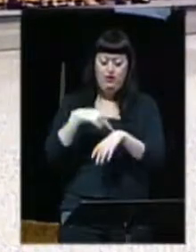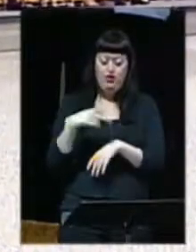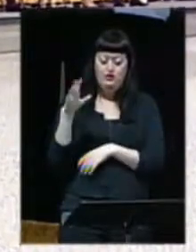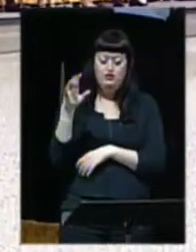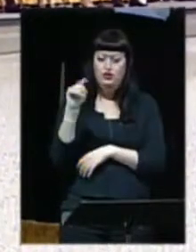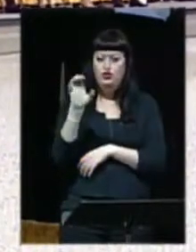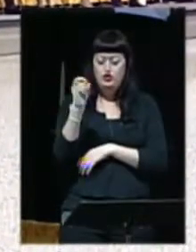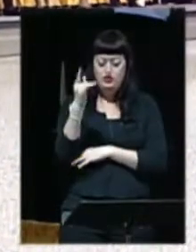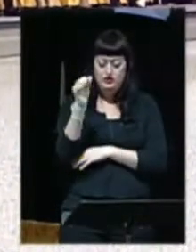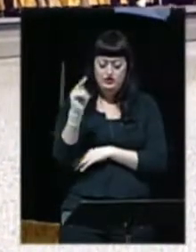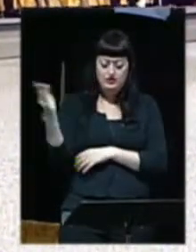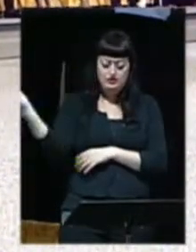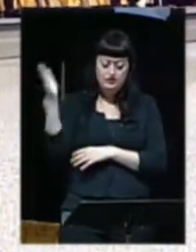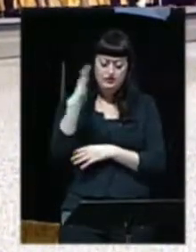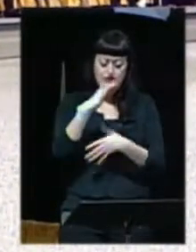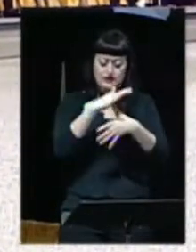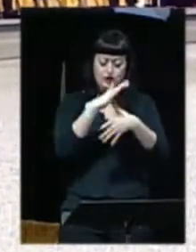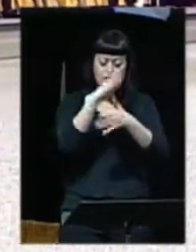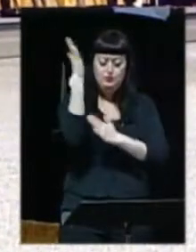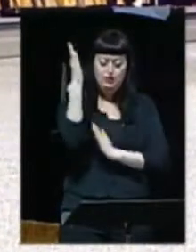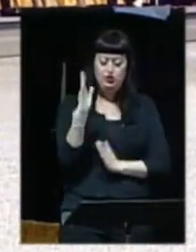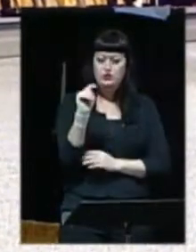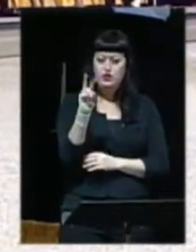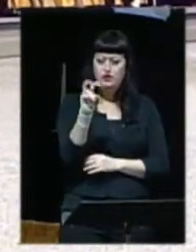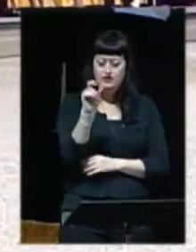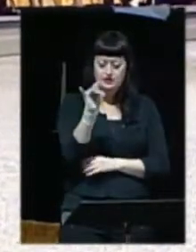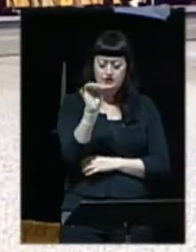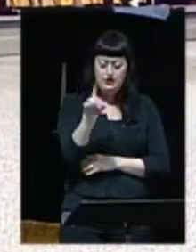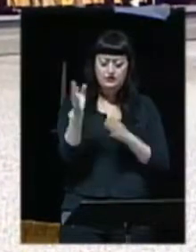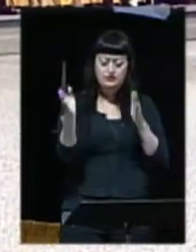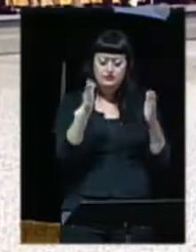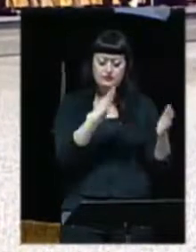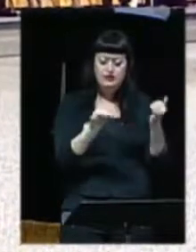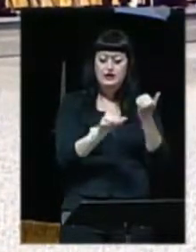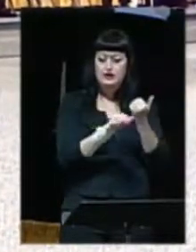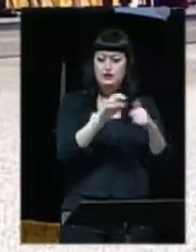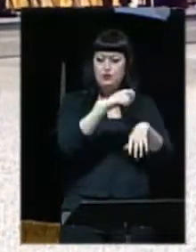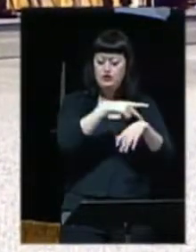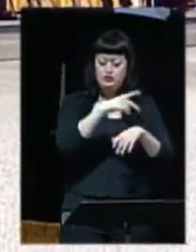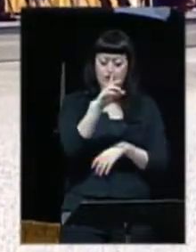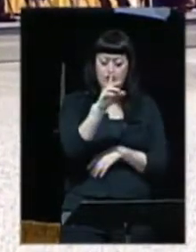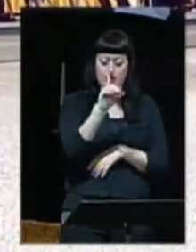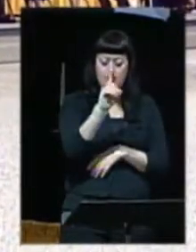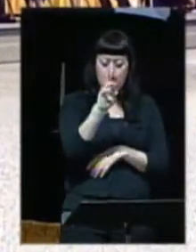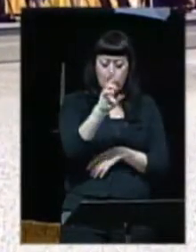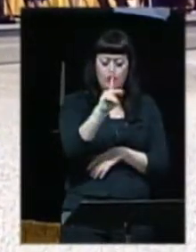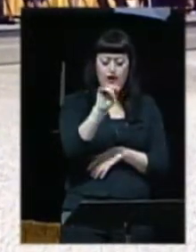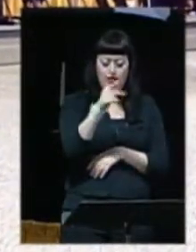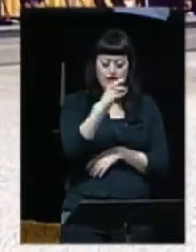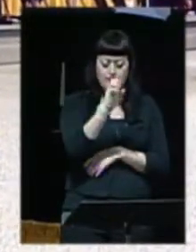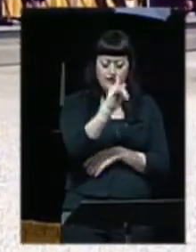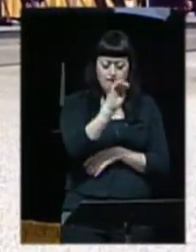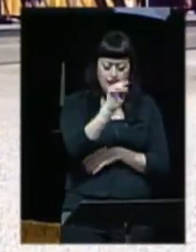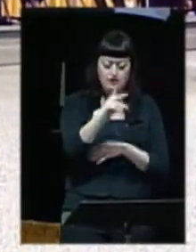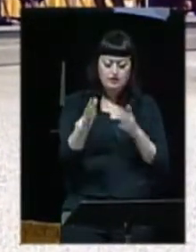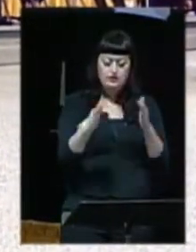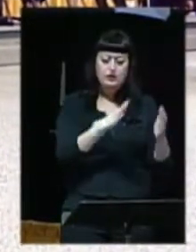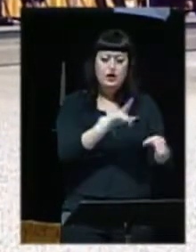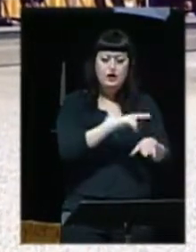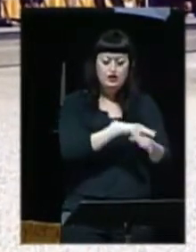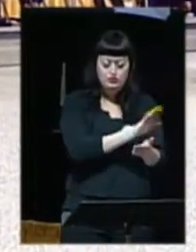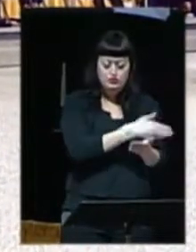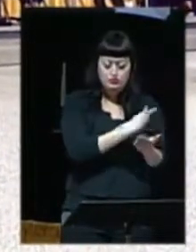Assistant Principal Dr. Kathy Cieslak, National Anthem Singer Chance Olson, School Board Member Linda